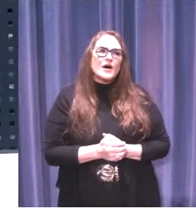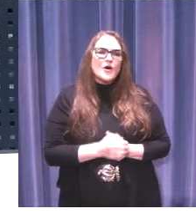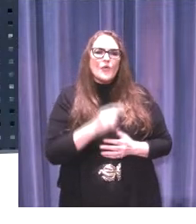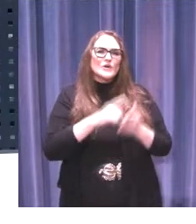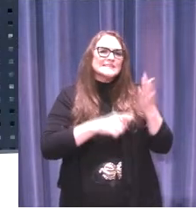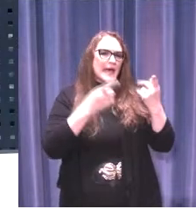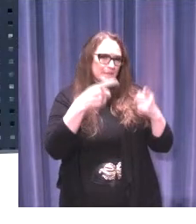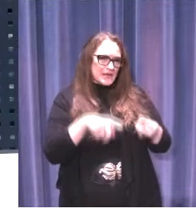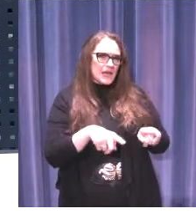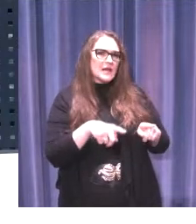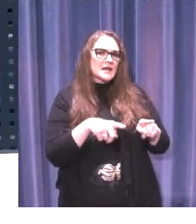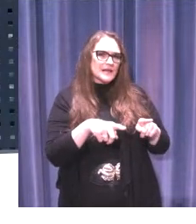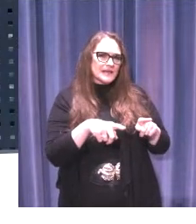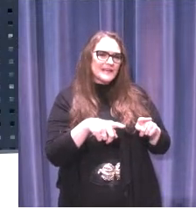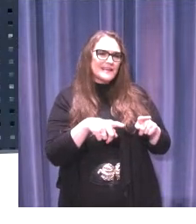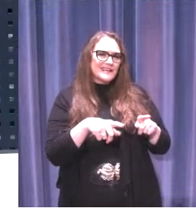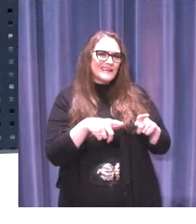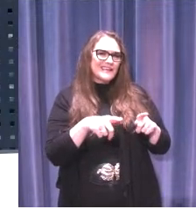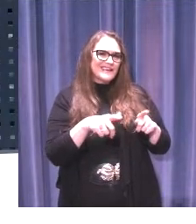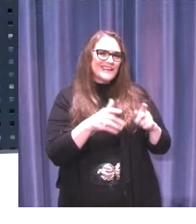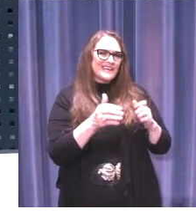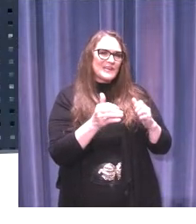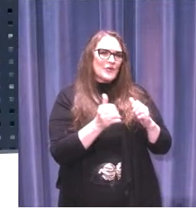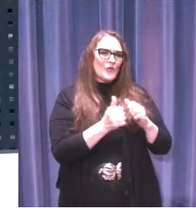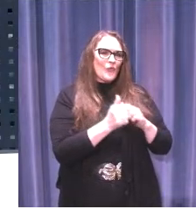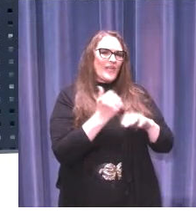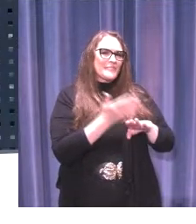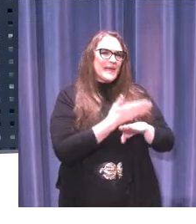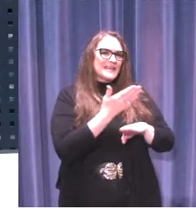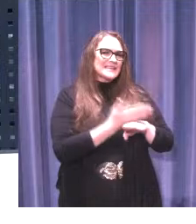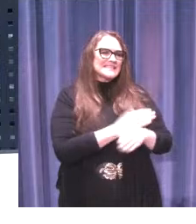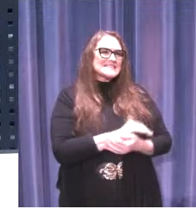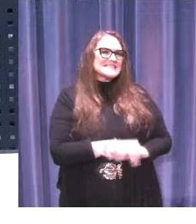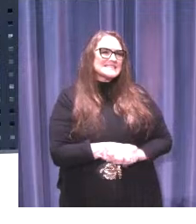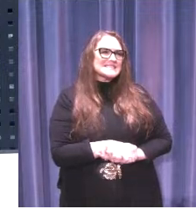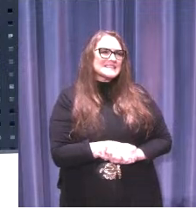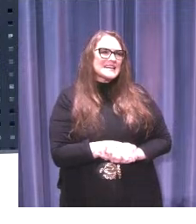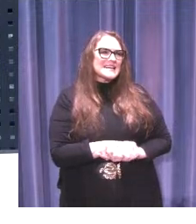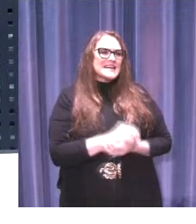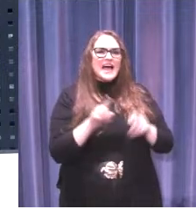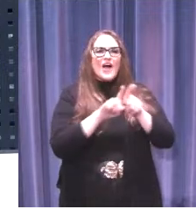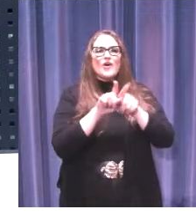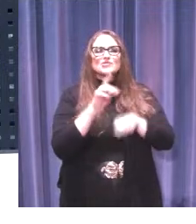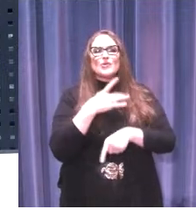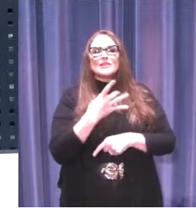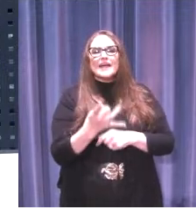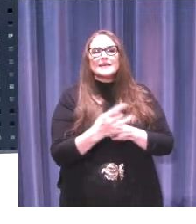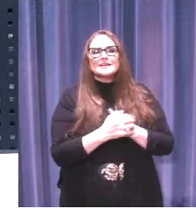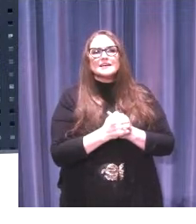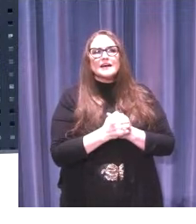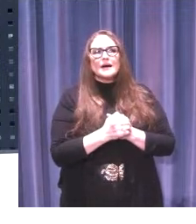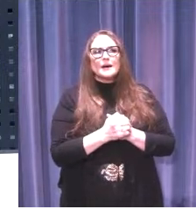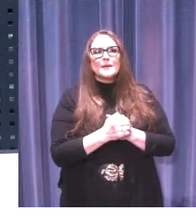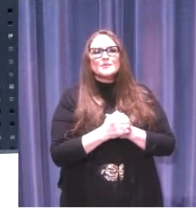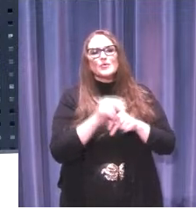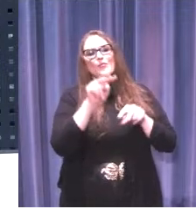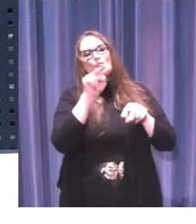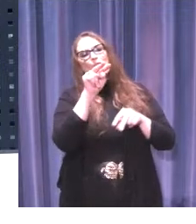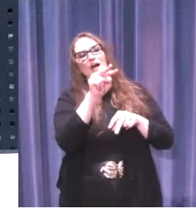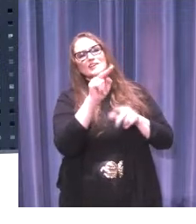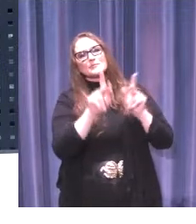what's happening with maintenance. I also like to watch